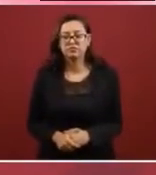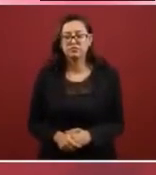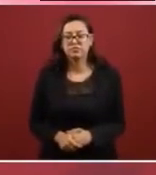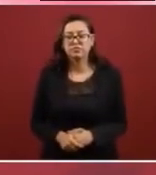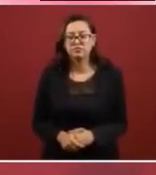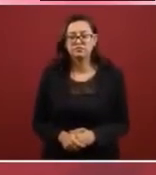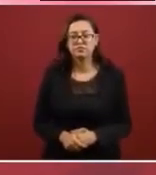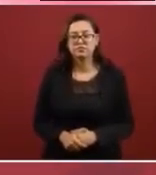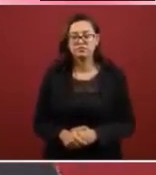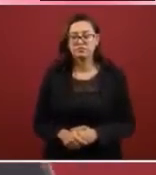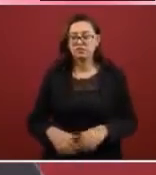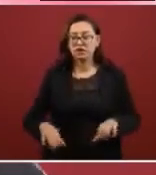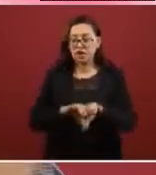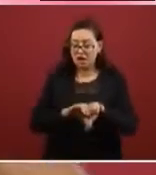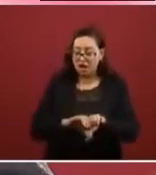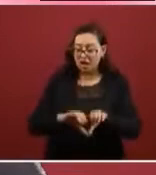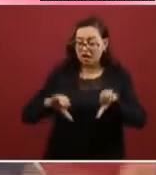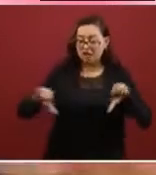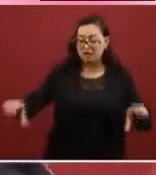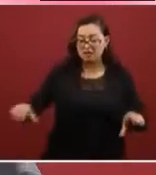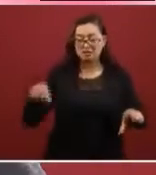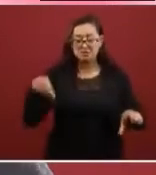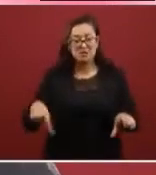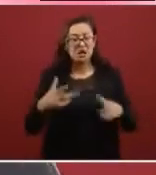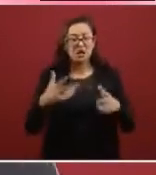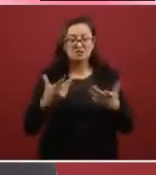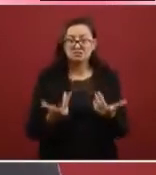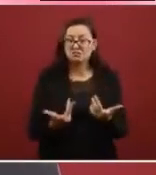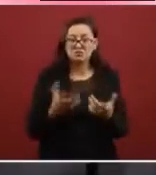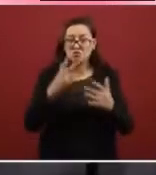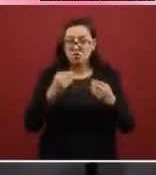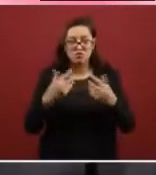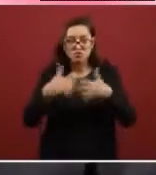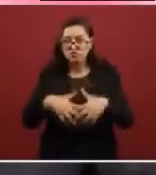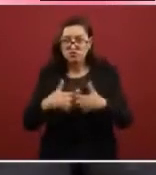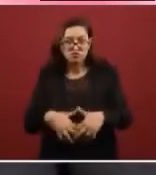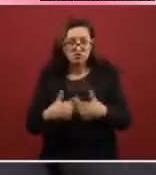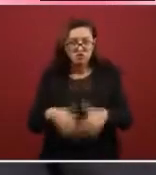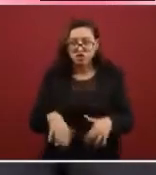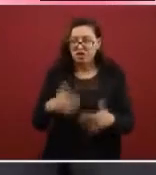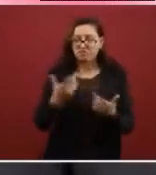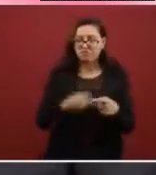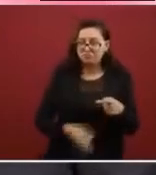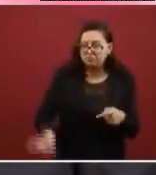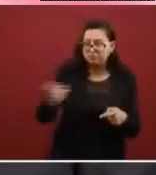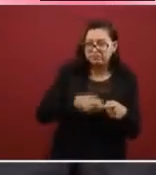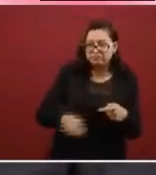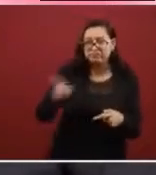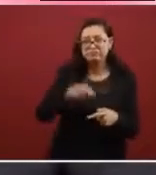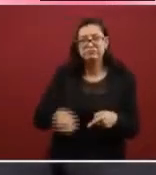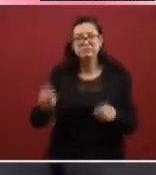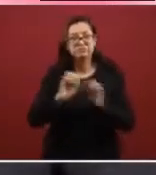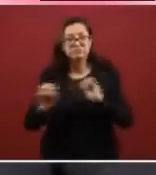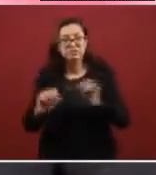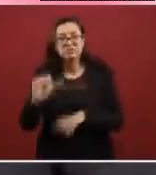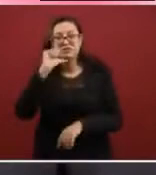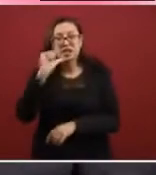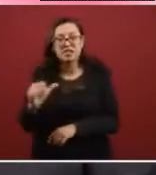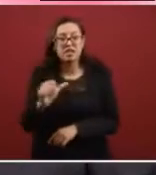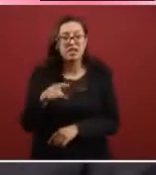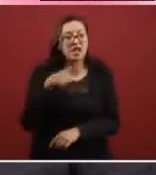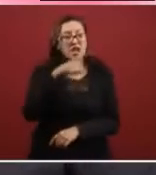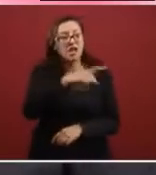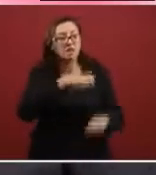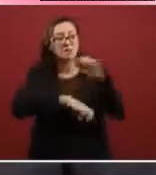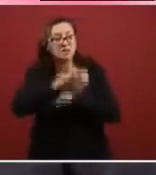tiene detenido, tenemos que pagar stopped, una multa. We have to pay a fine. A las empresas que construyeron for the, esos to the